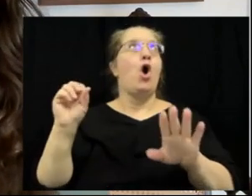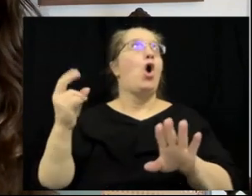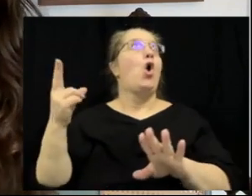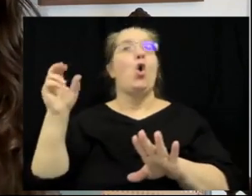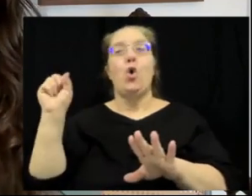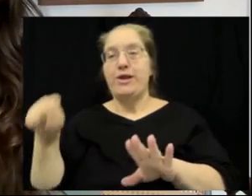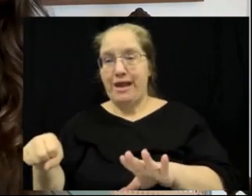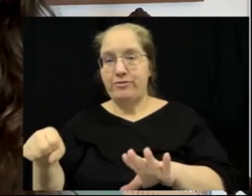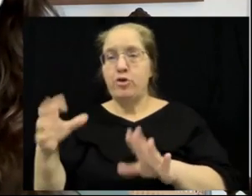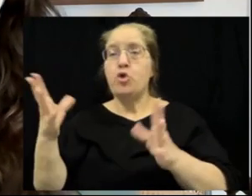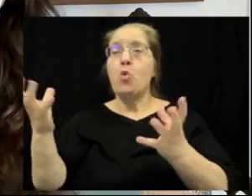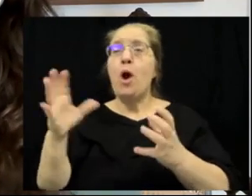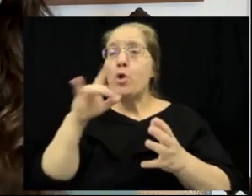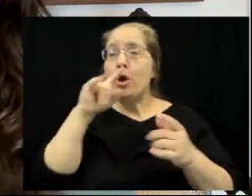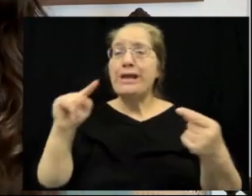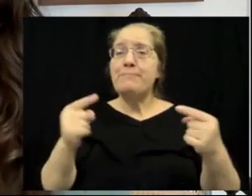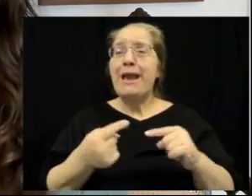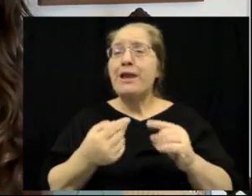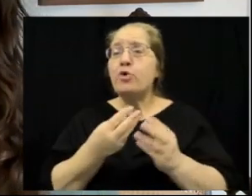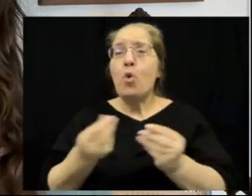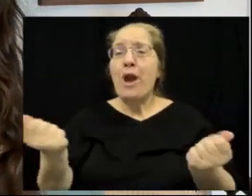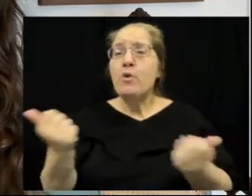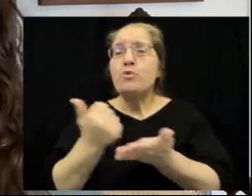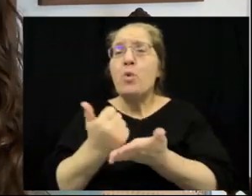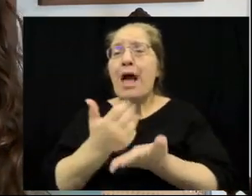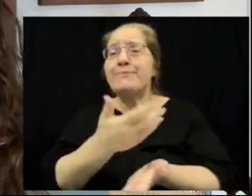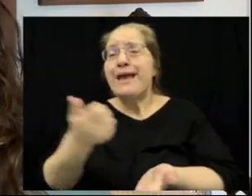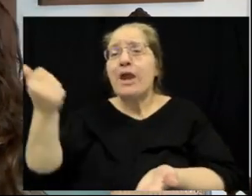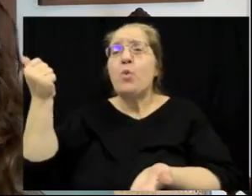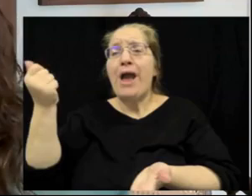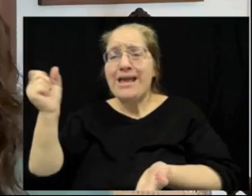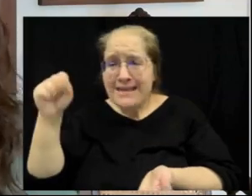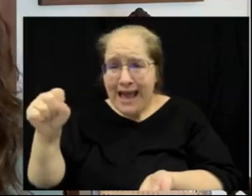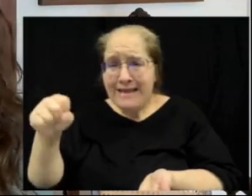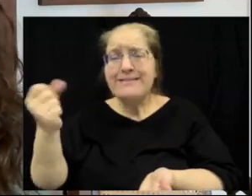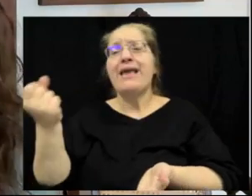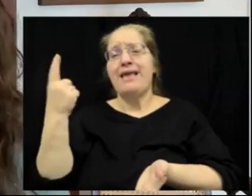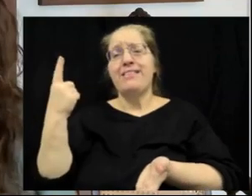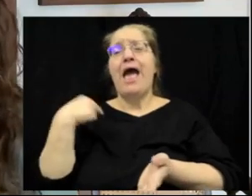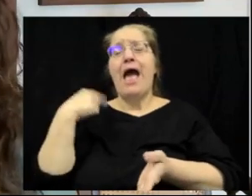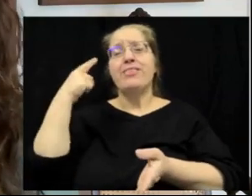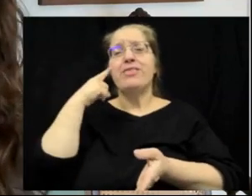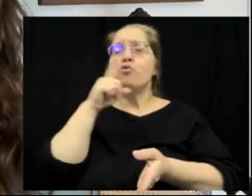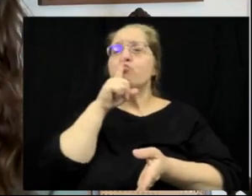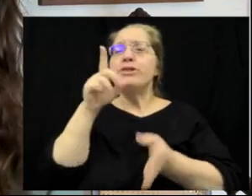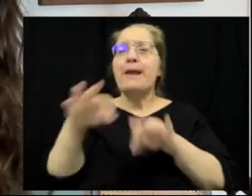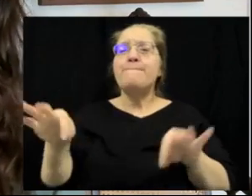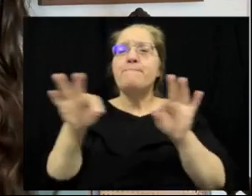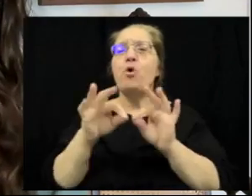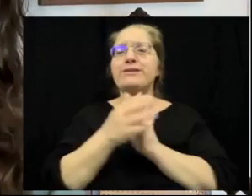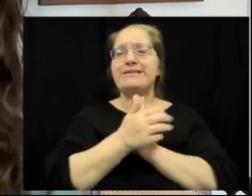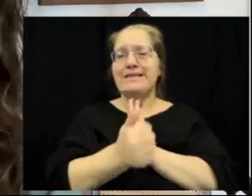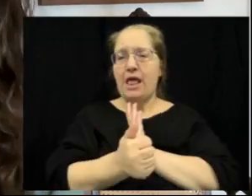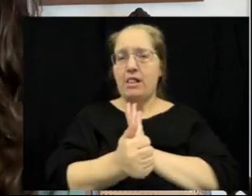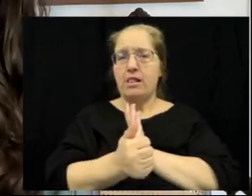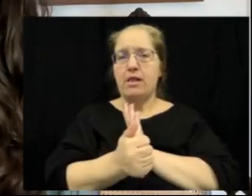to take that pain away from your kid. And what I think a real important skill, and we can